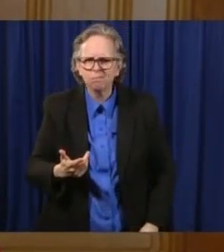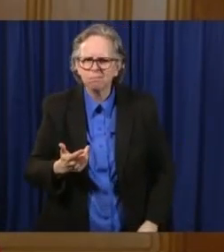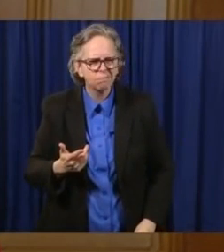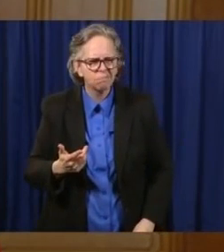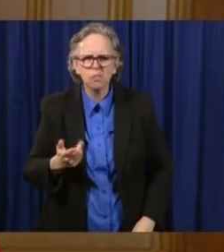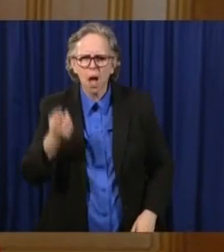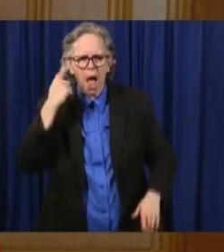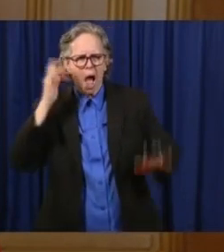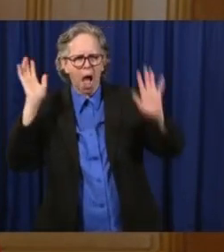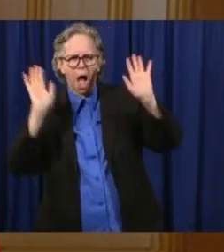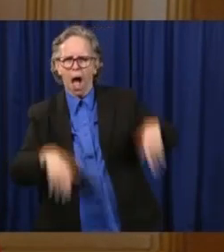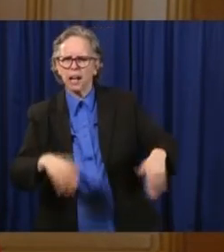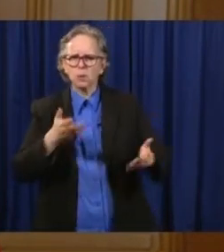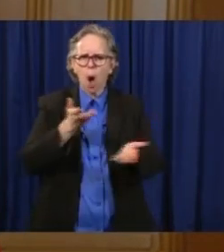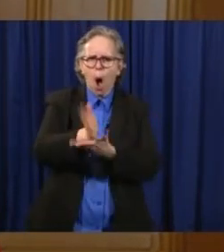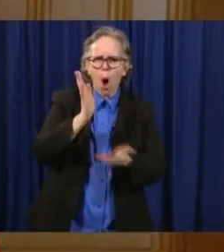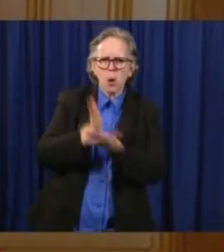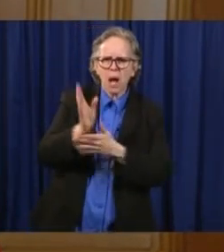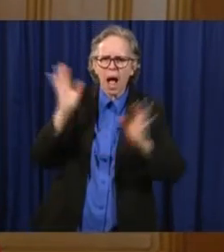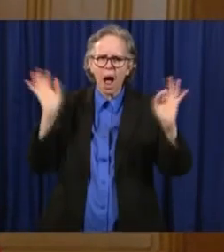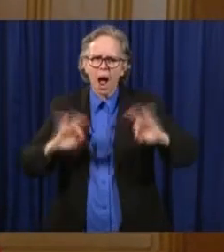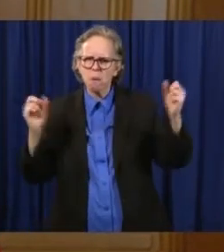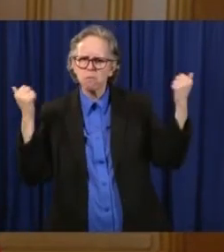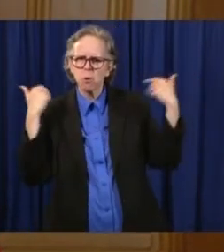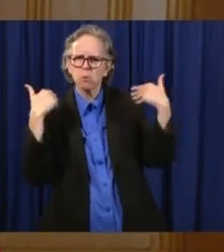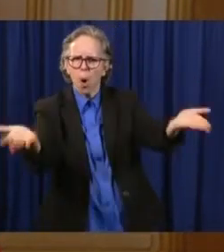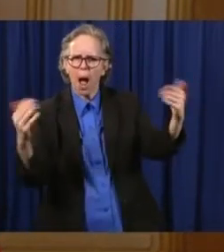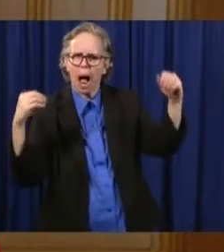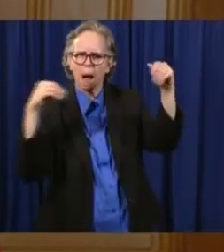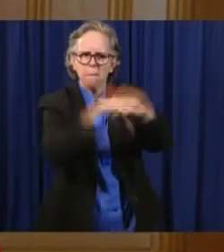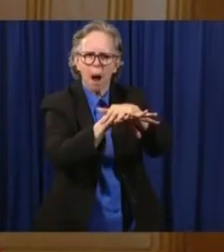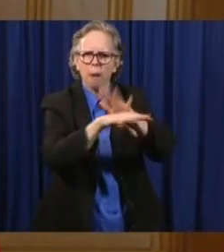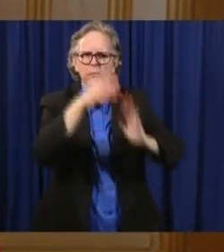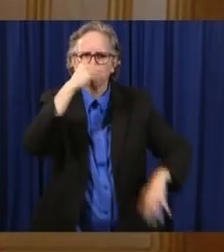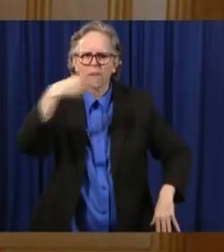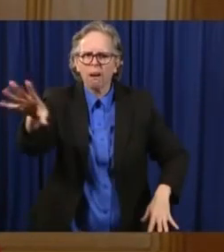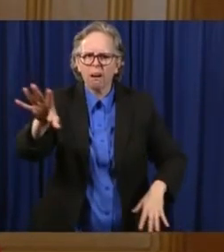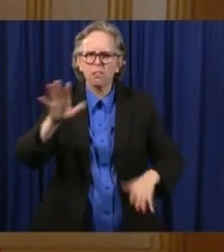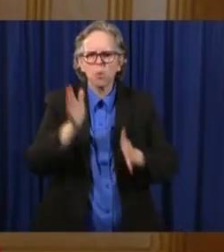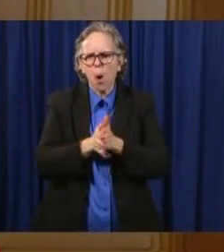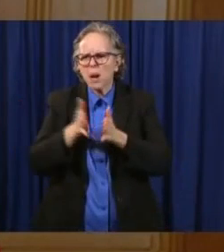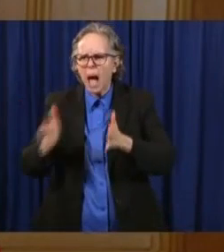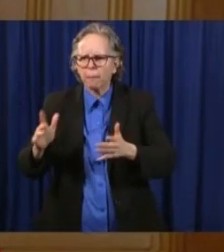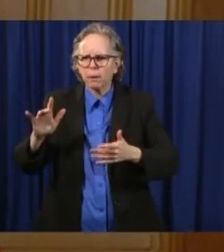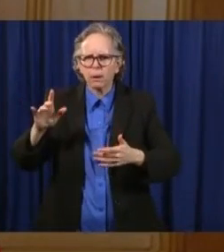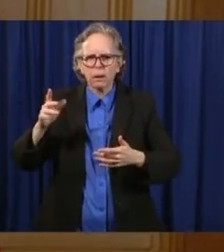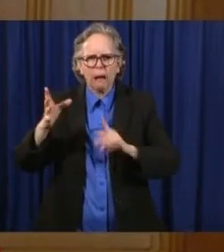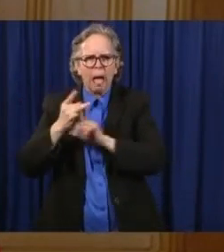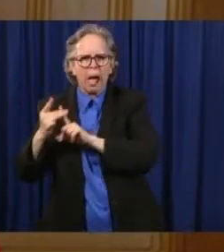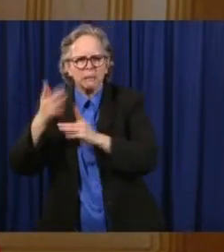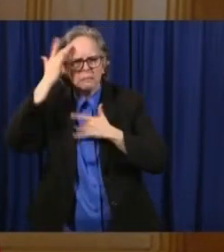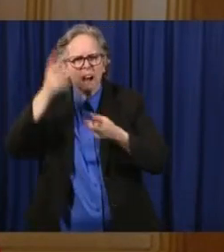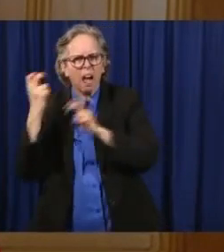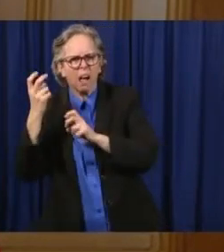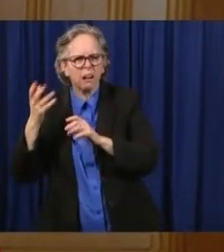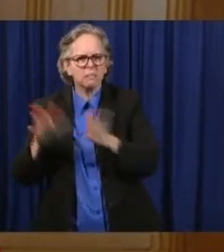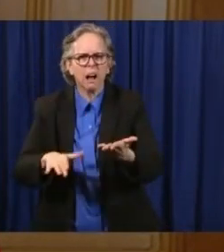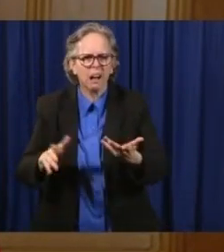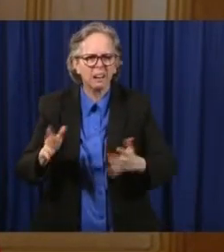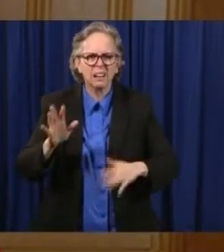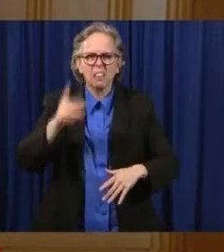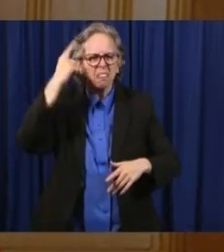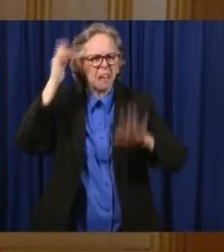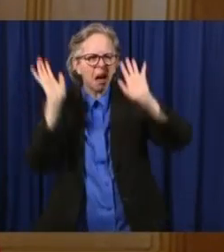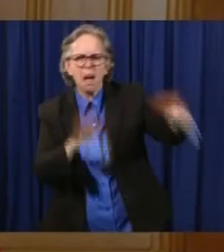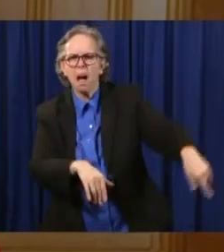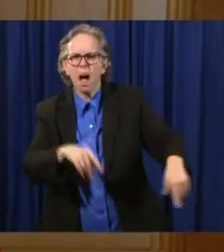okay not to worry about your neighbor. It's okay not to worry about other people. When